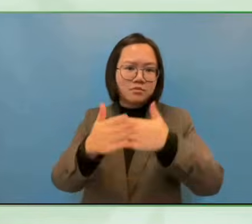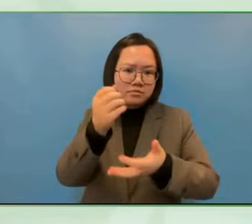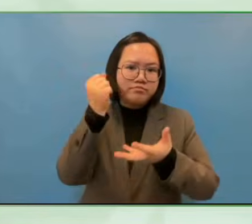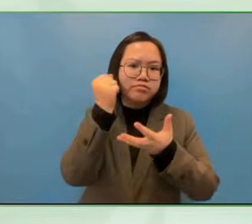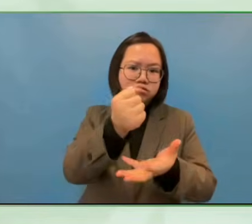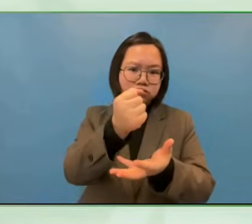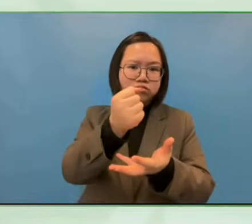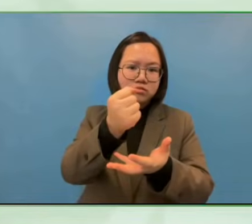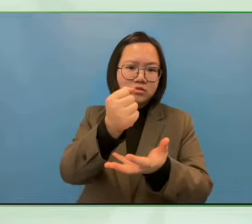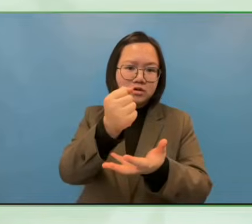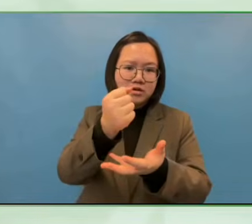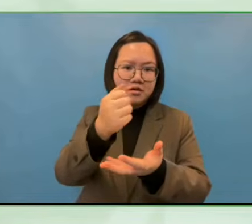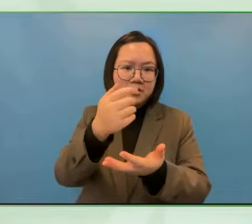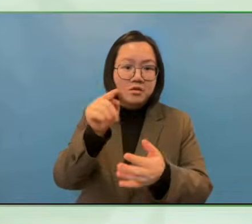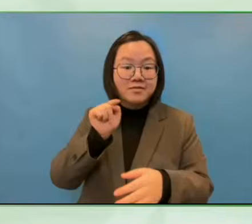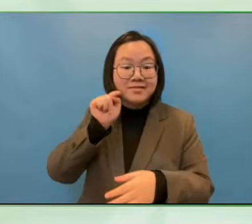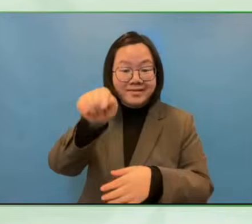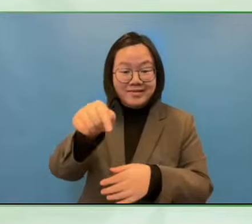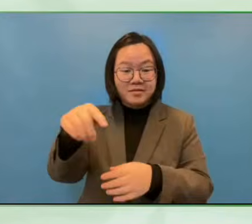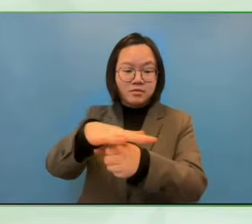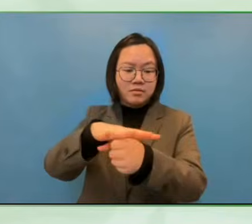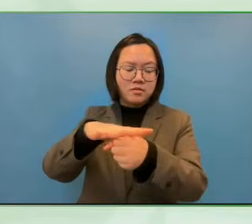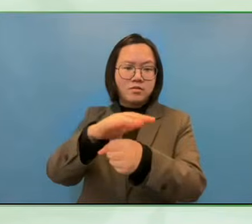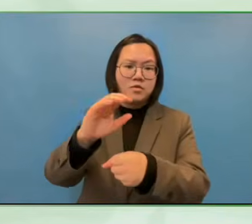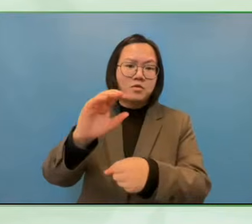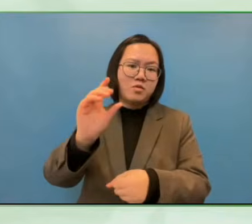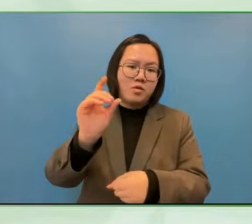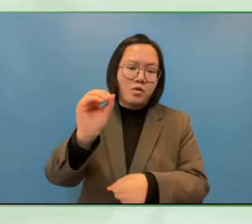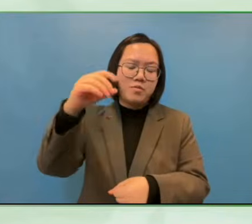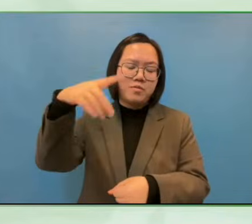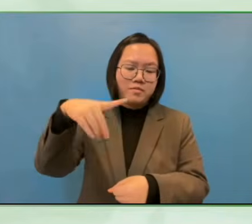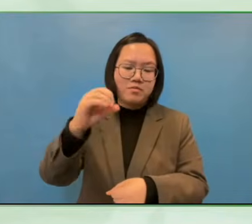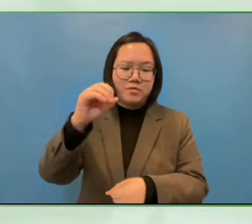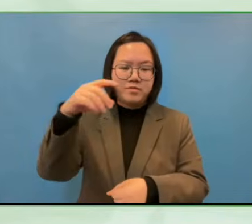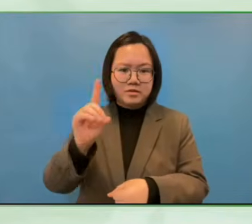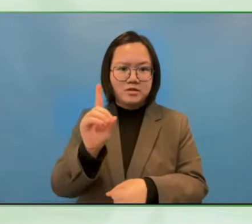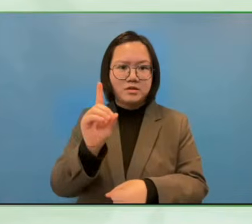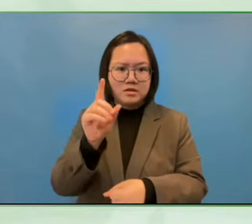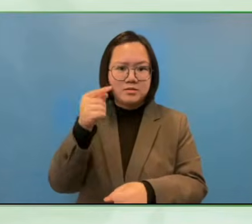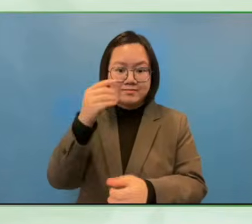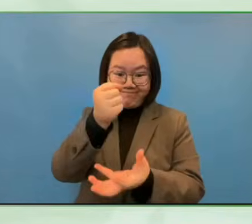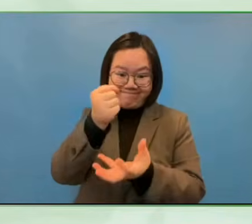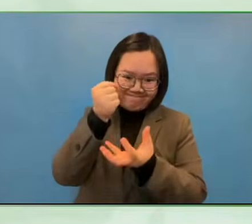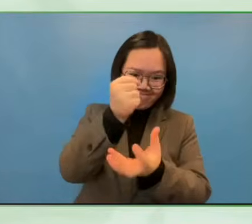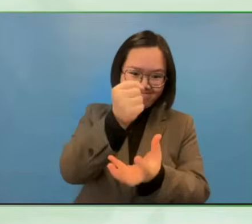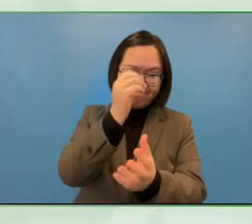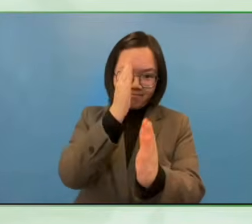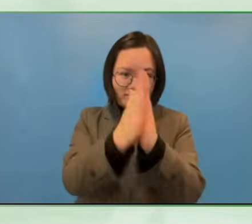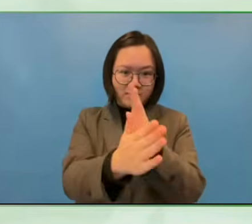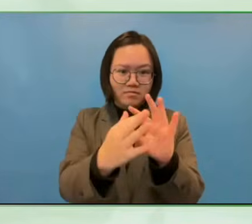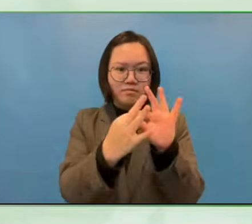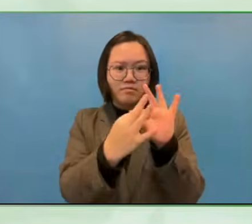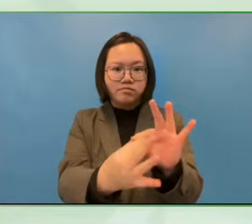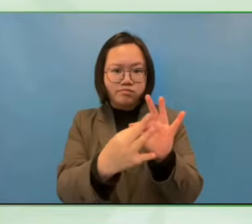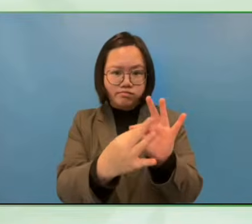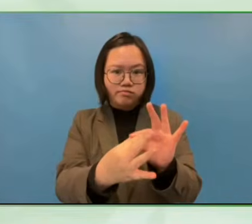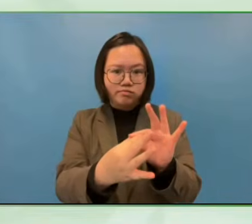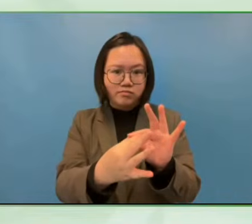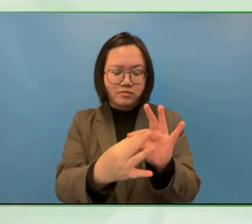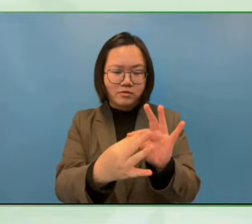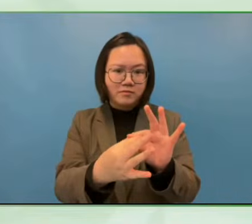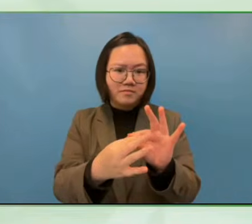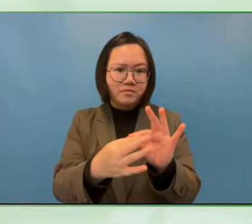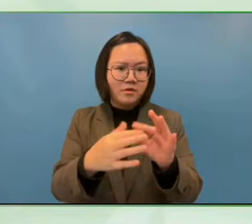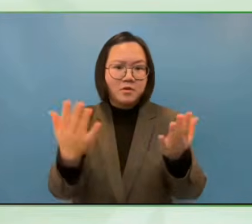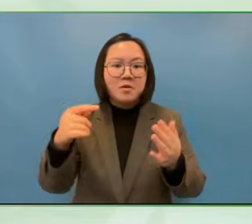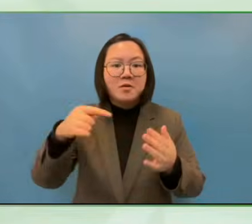more concrete, and we need to make it more operationalized in order to see forward progress. In the meantime, the